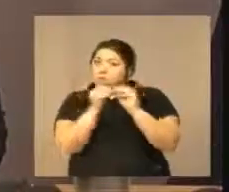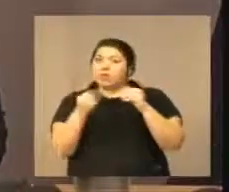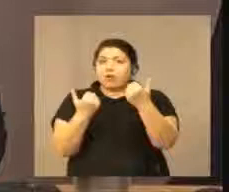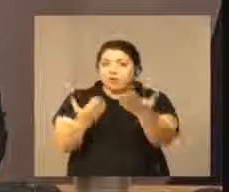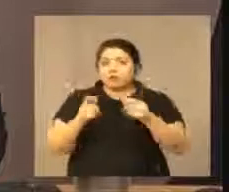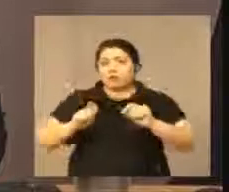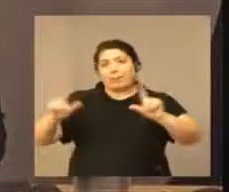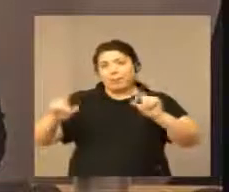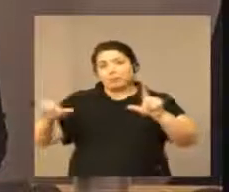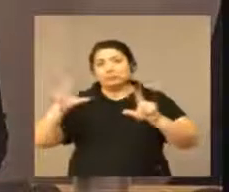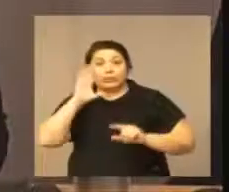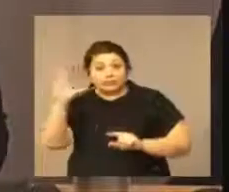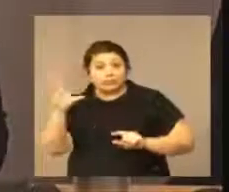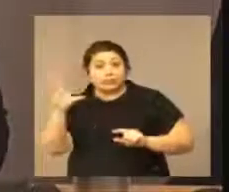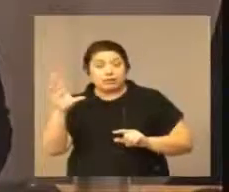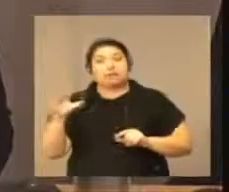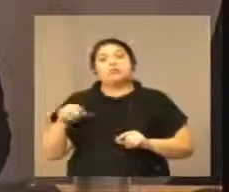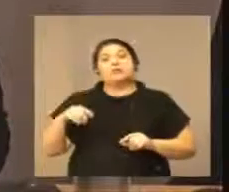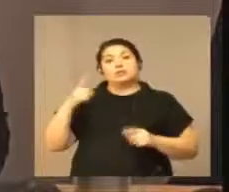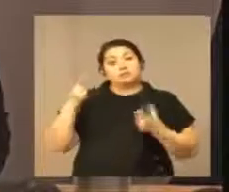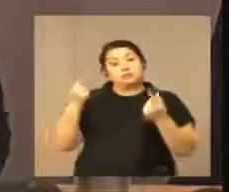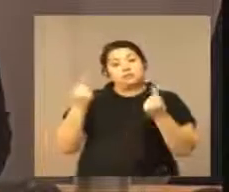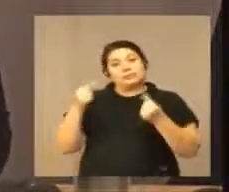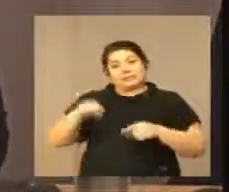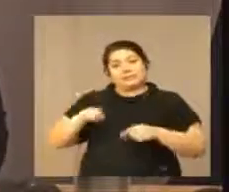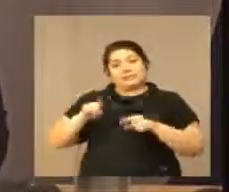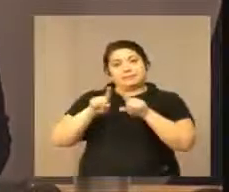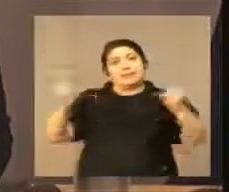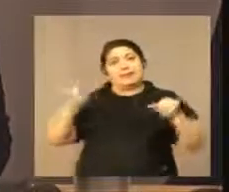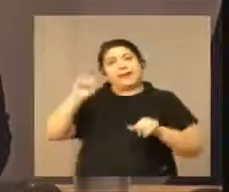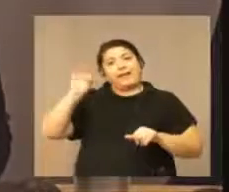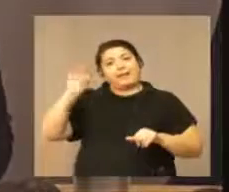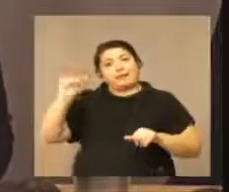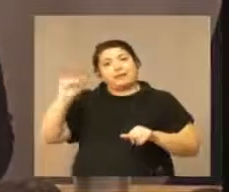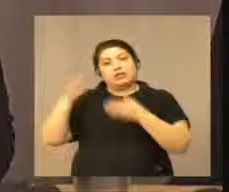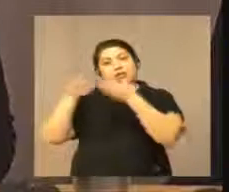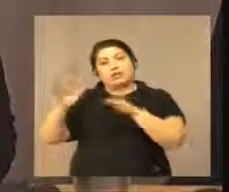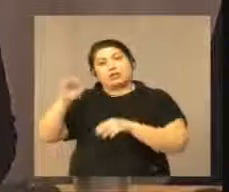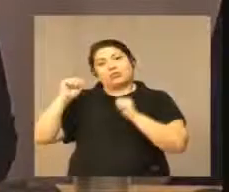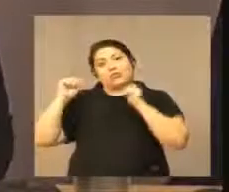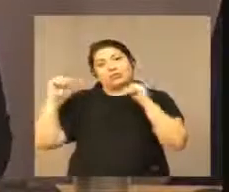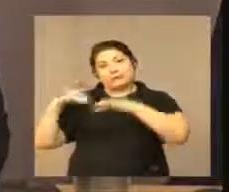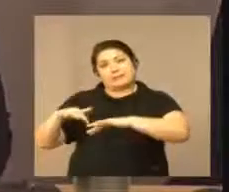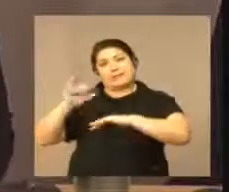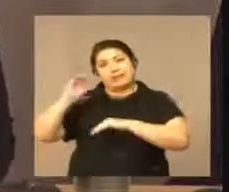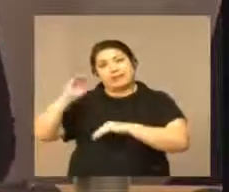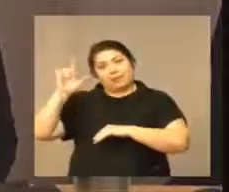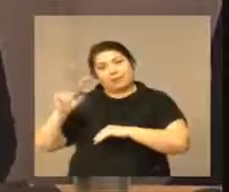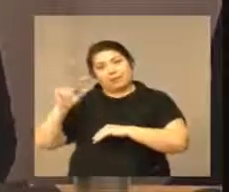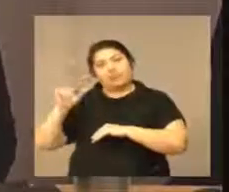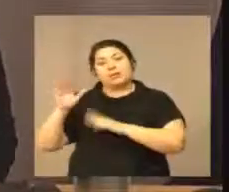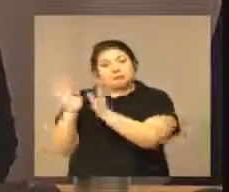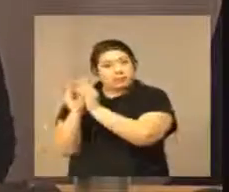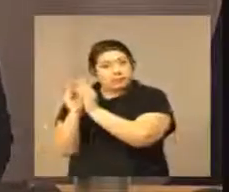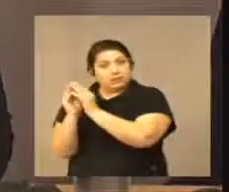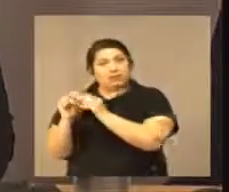webinars that will be at the same time as the AFN General Assembly, and another one at the same time as